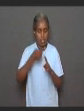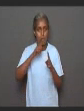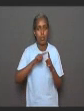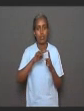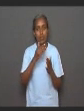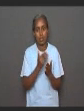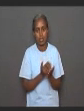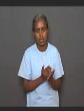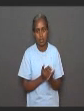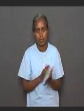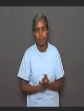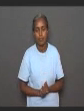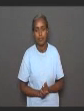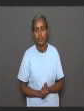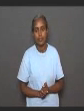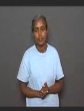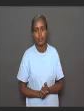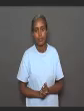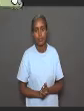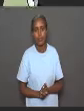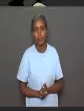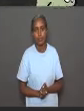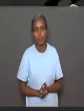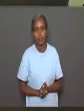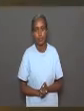Let's get back to our lesson.